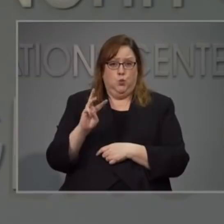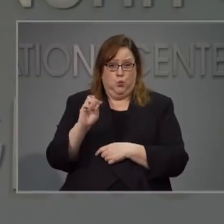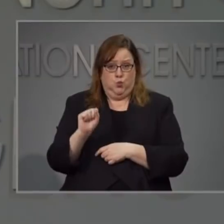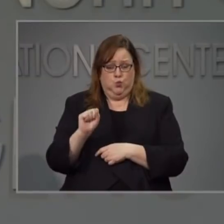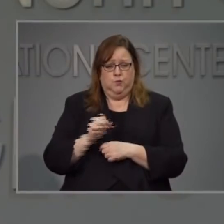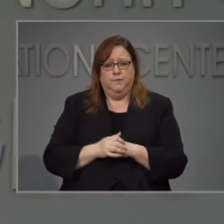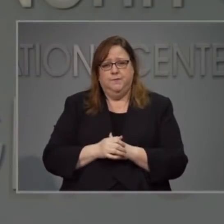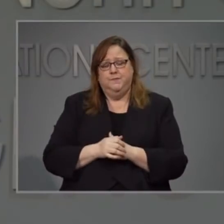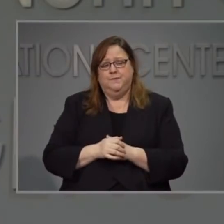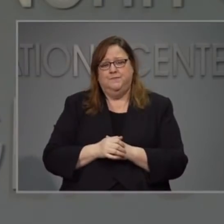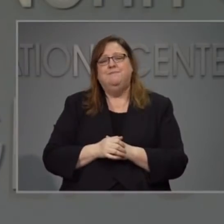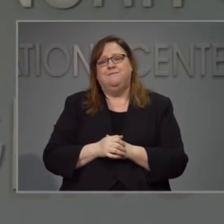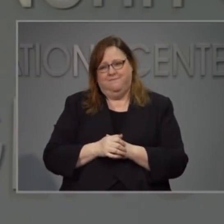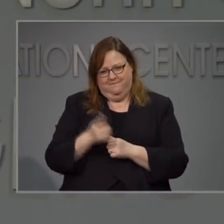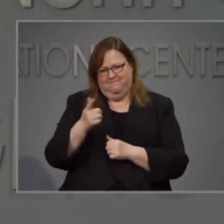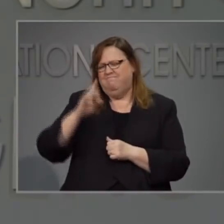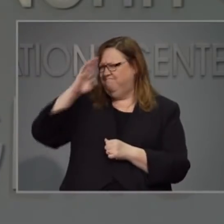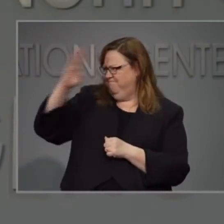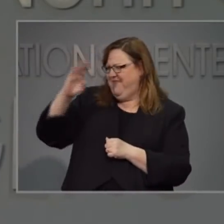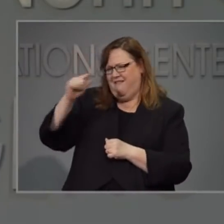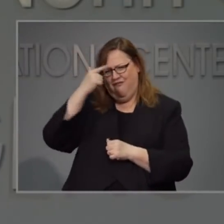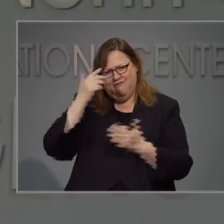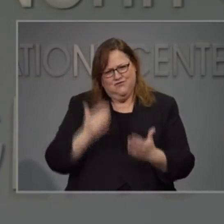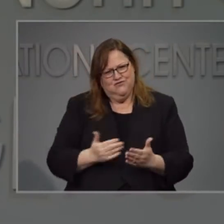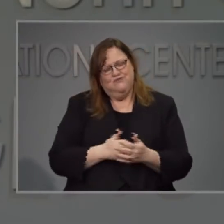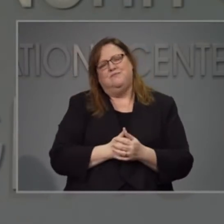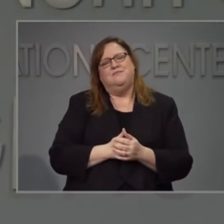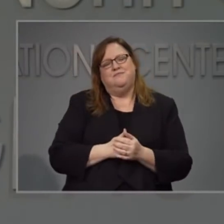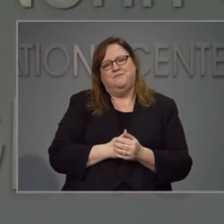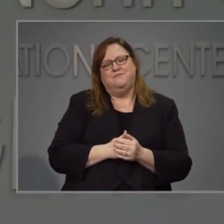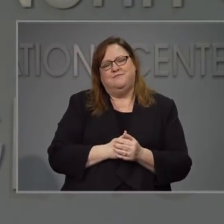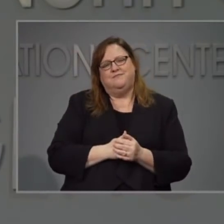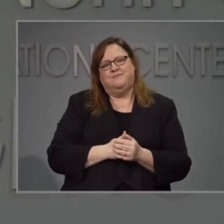Hi, Governor. So